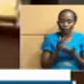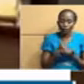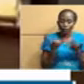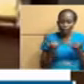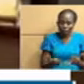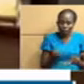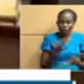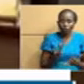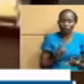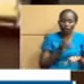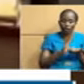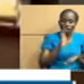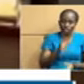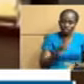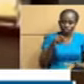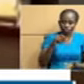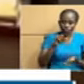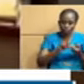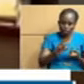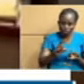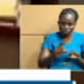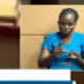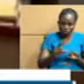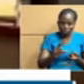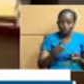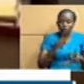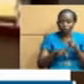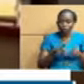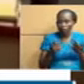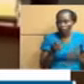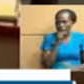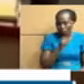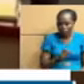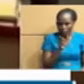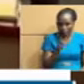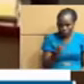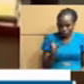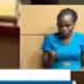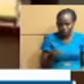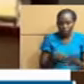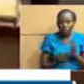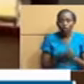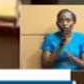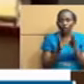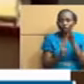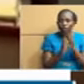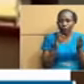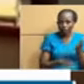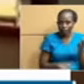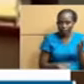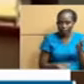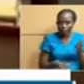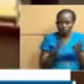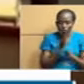dispensing cash grants to people who are, to older persons, automatically you're building